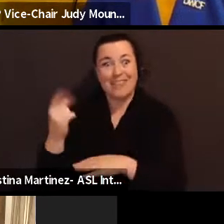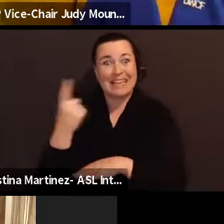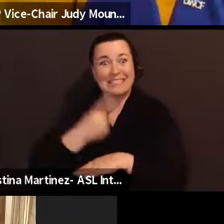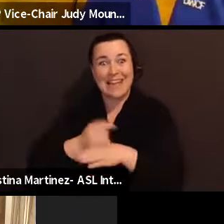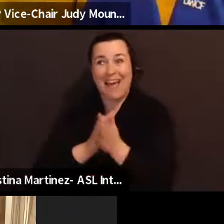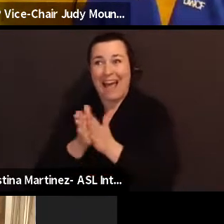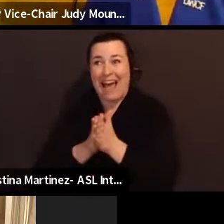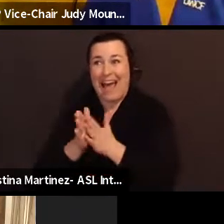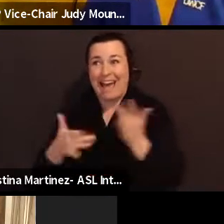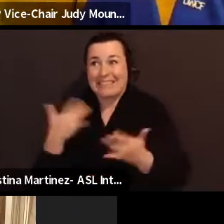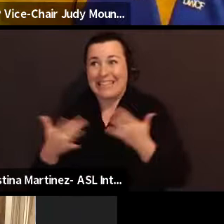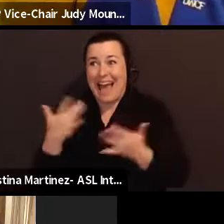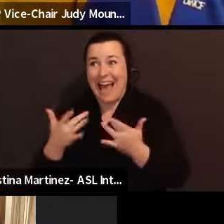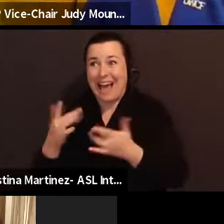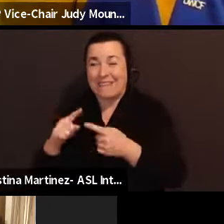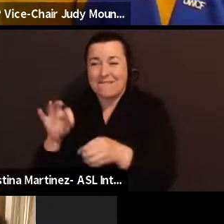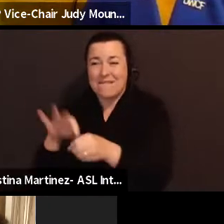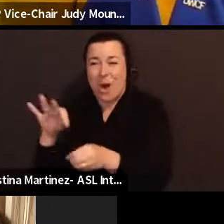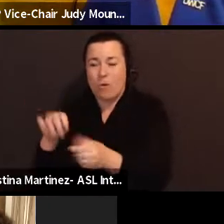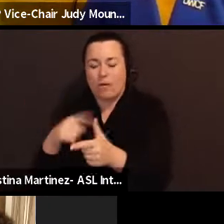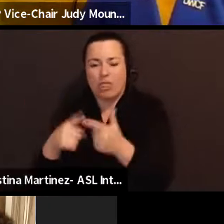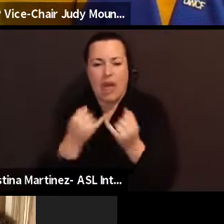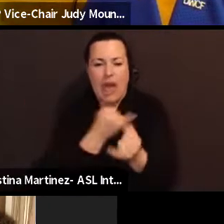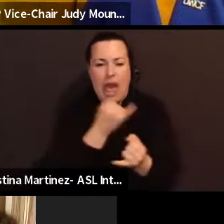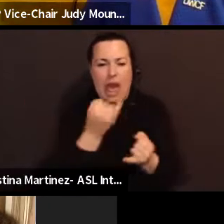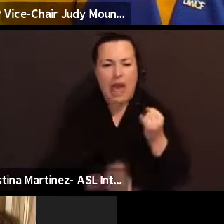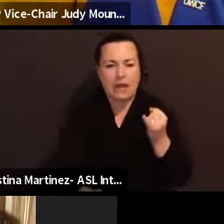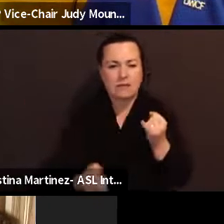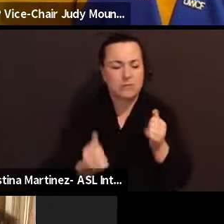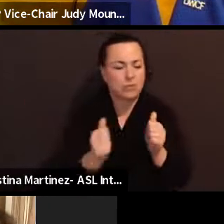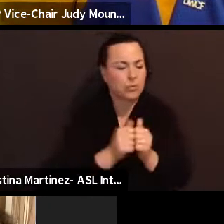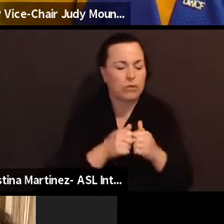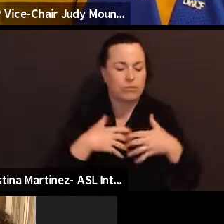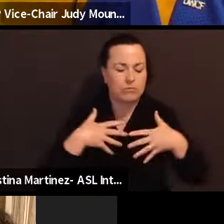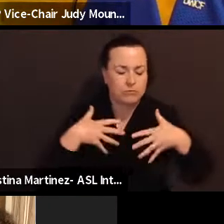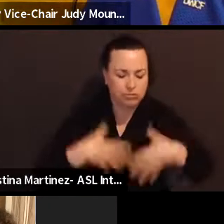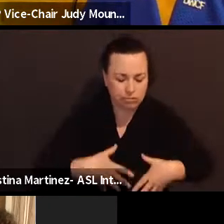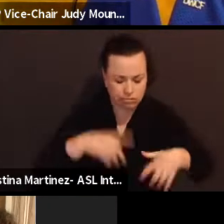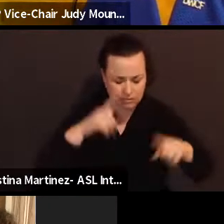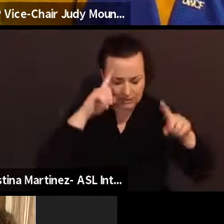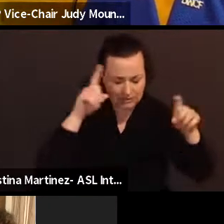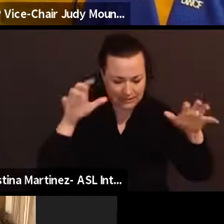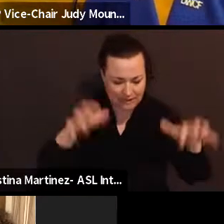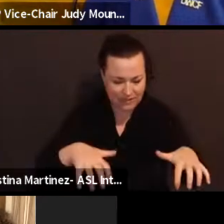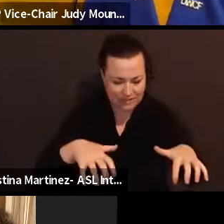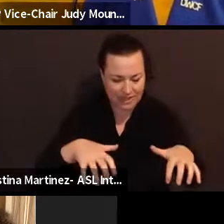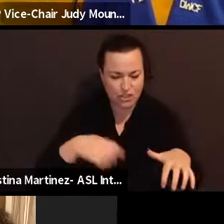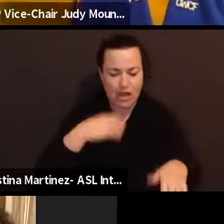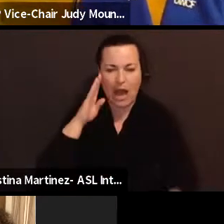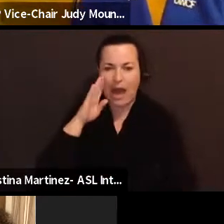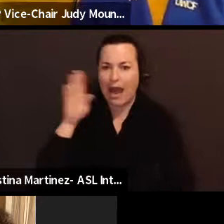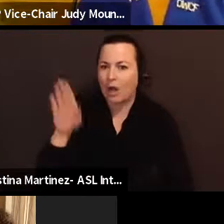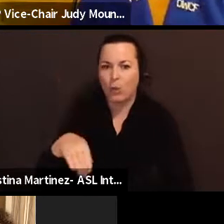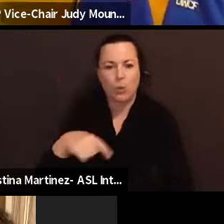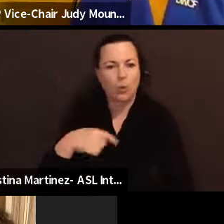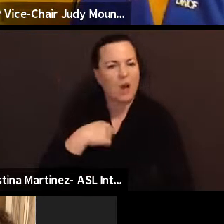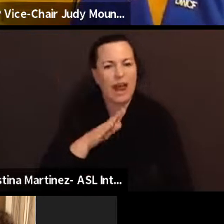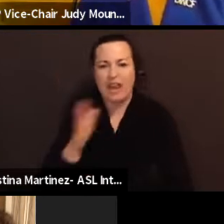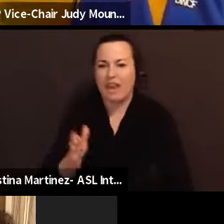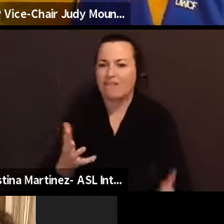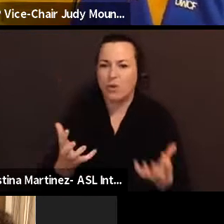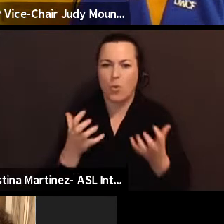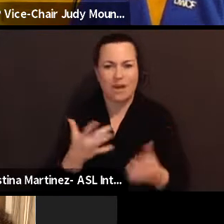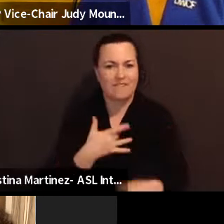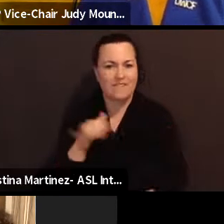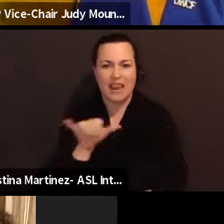utter devastation. And I knew that after that election, I never wanted to feel like that again. And I'm in